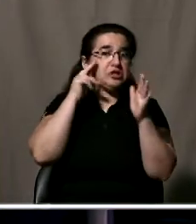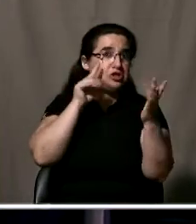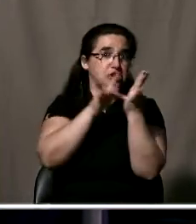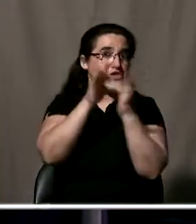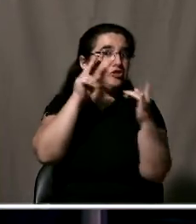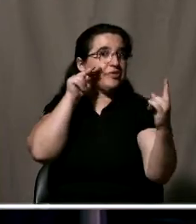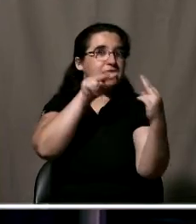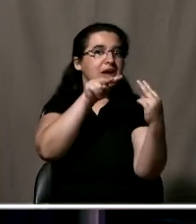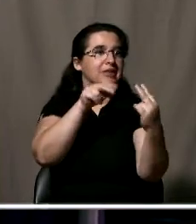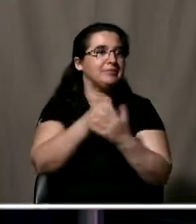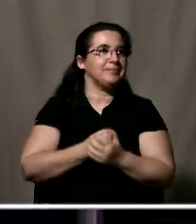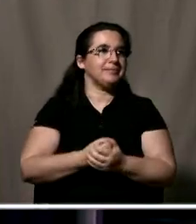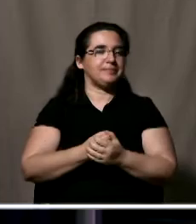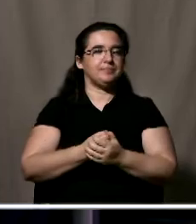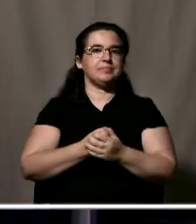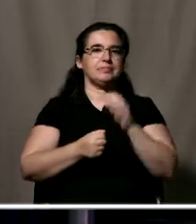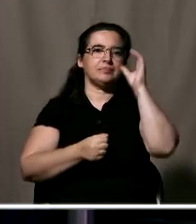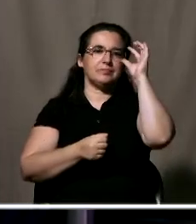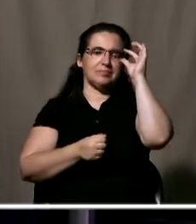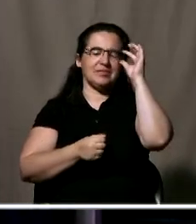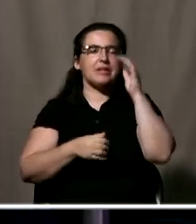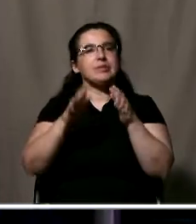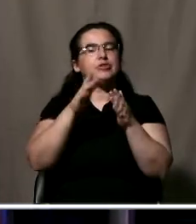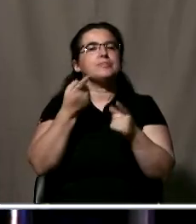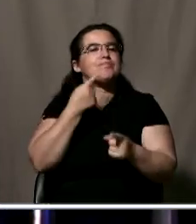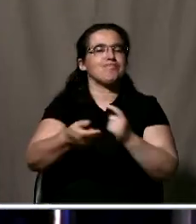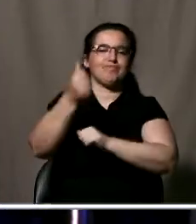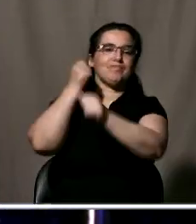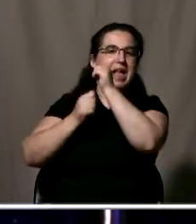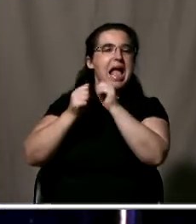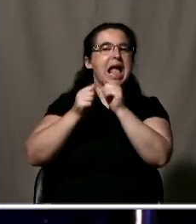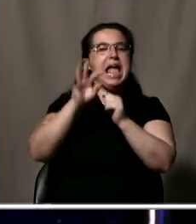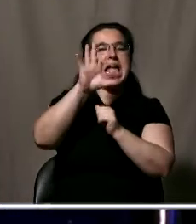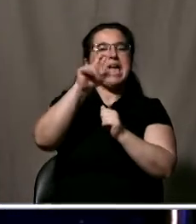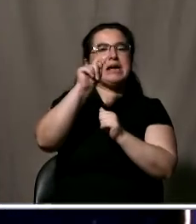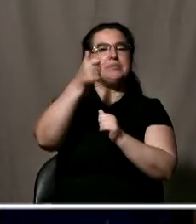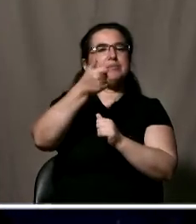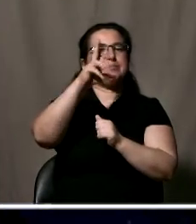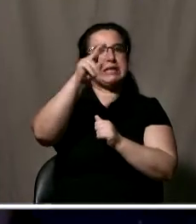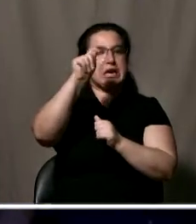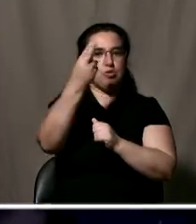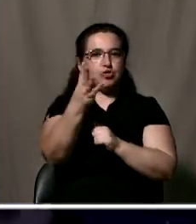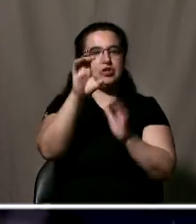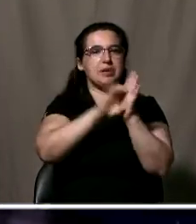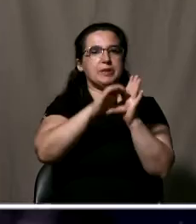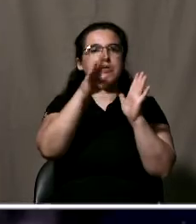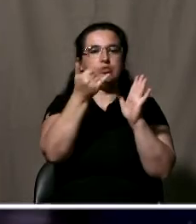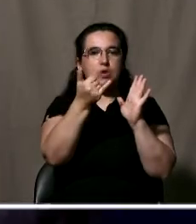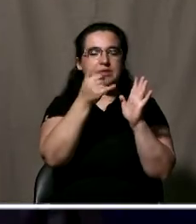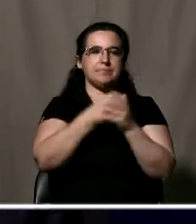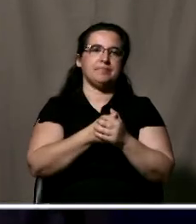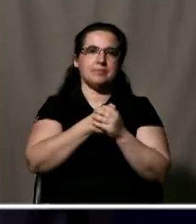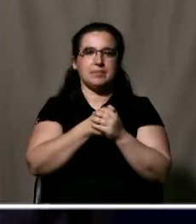we read, go back to Hebrews chapter 12. Vamos voltar a Hebreus capítulo 12. When we look to Jesus, what do we